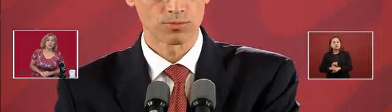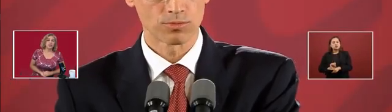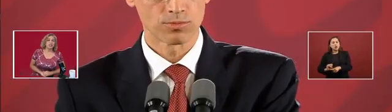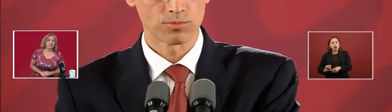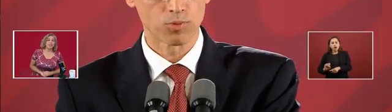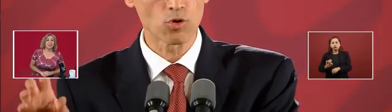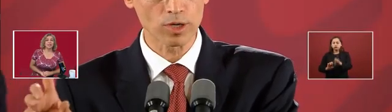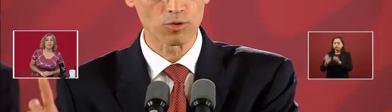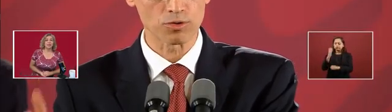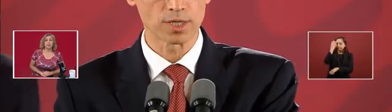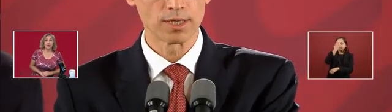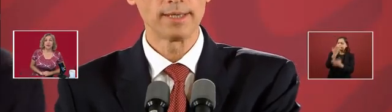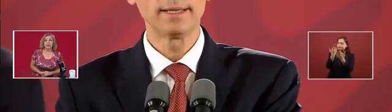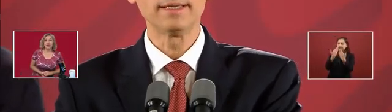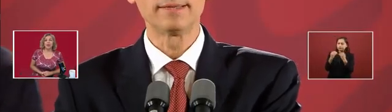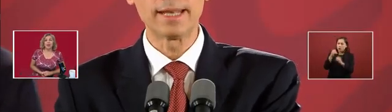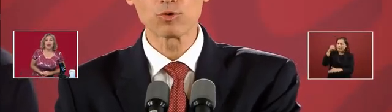the